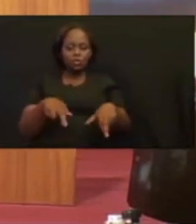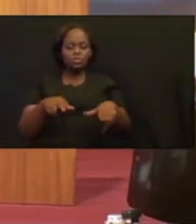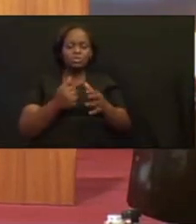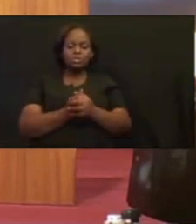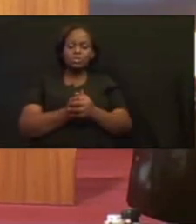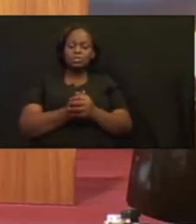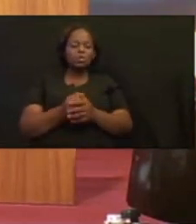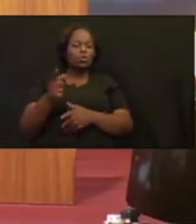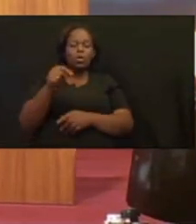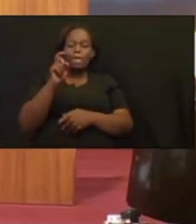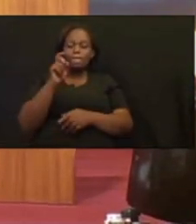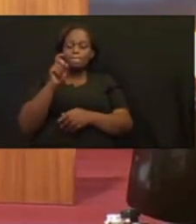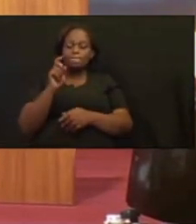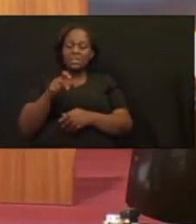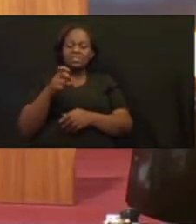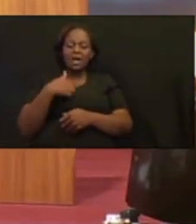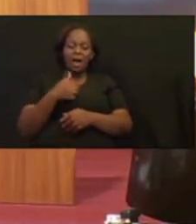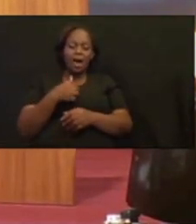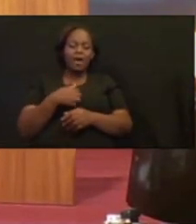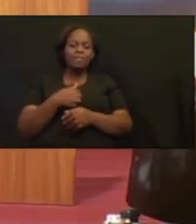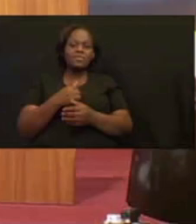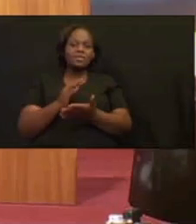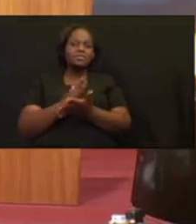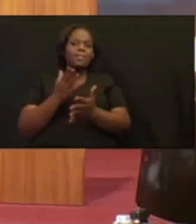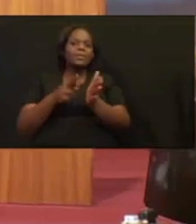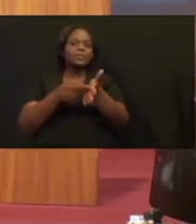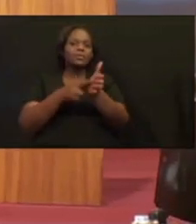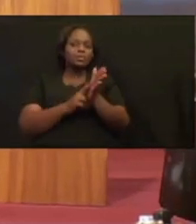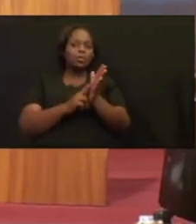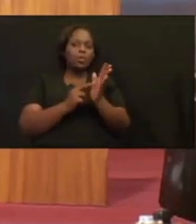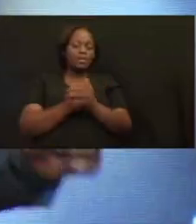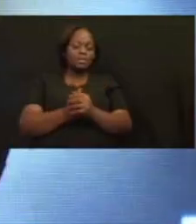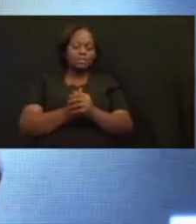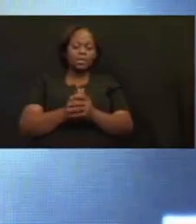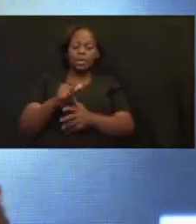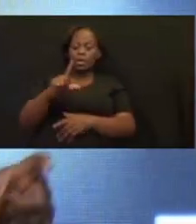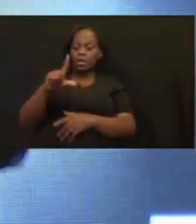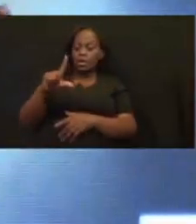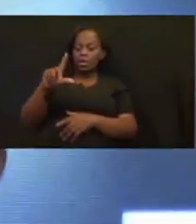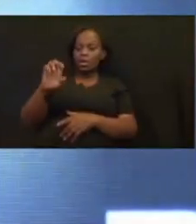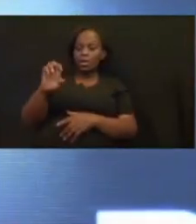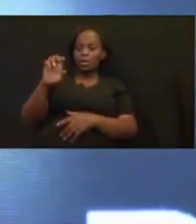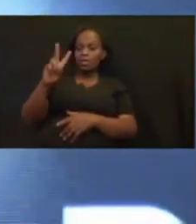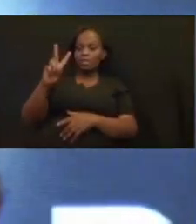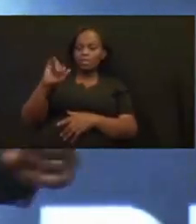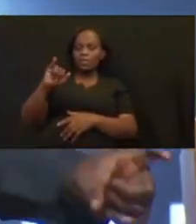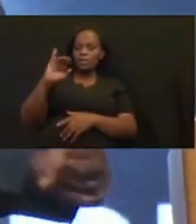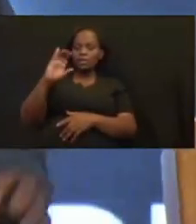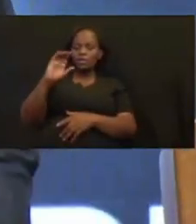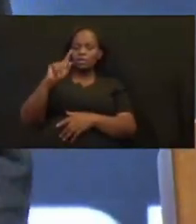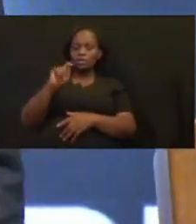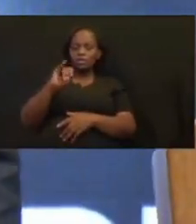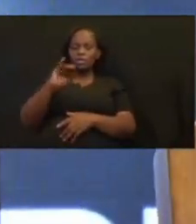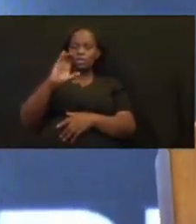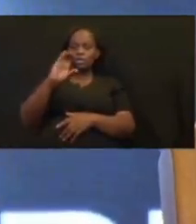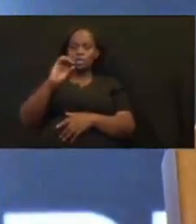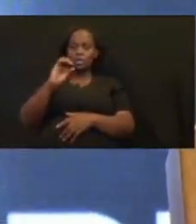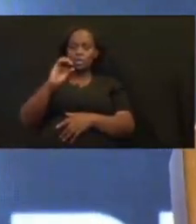are requirements that must be met. Leviticus chapter 9 and verse 6. Please give it to